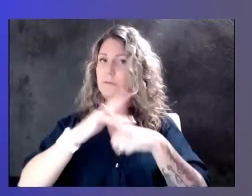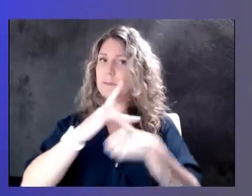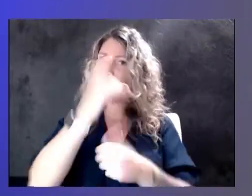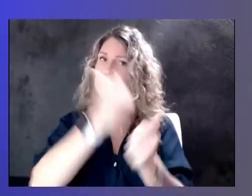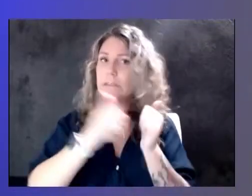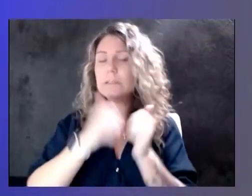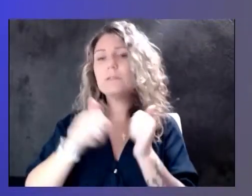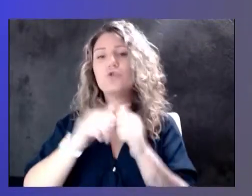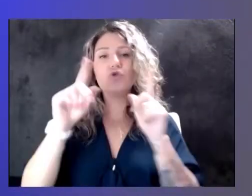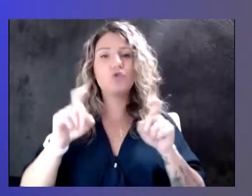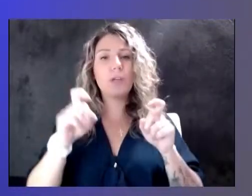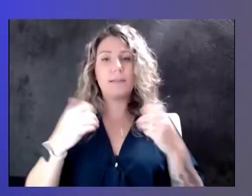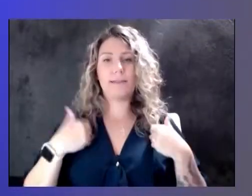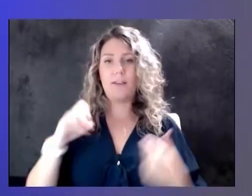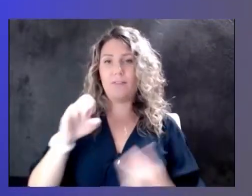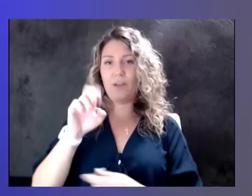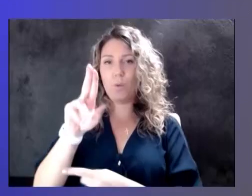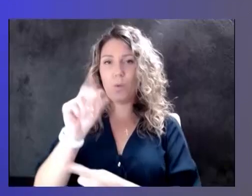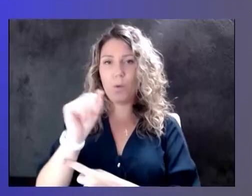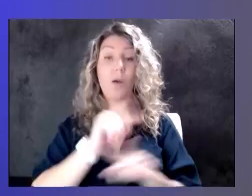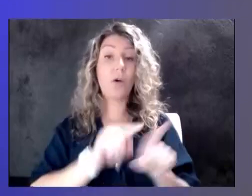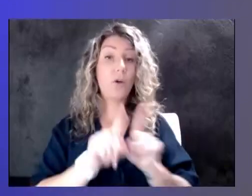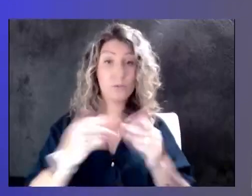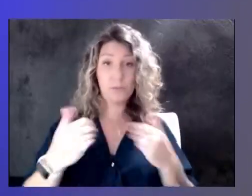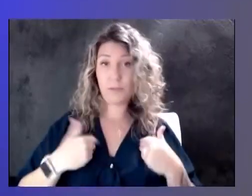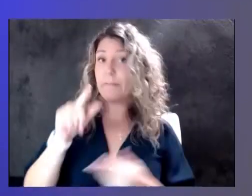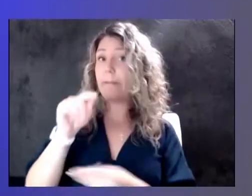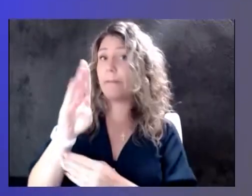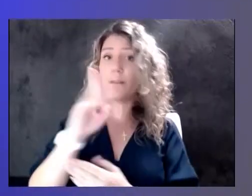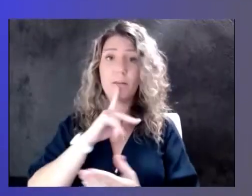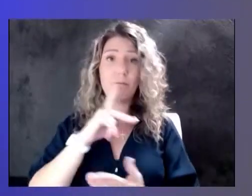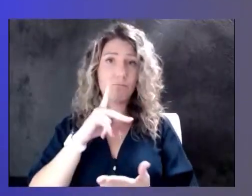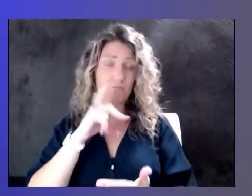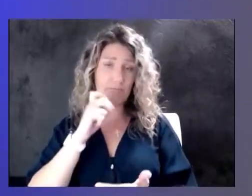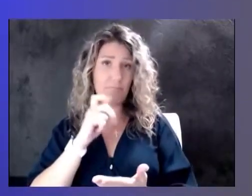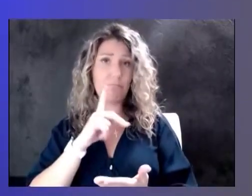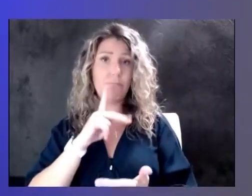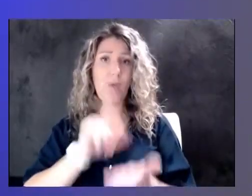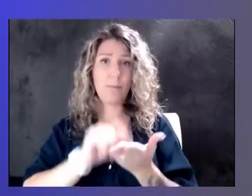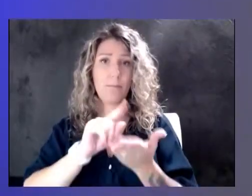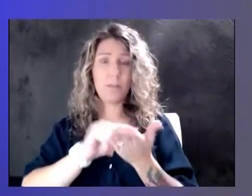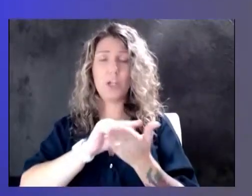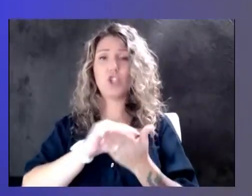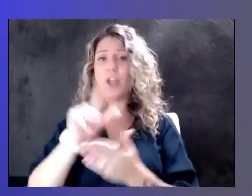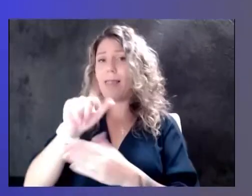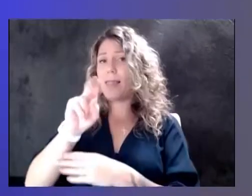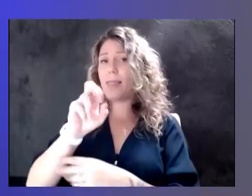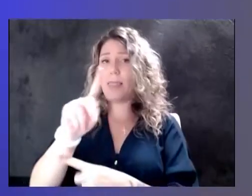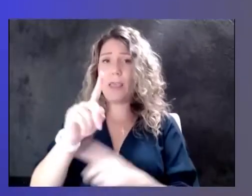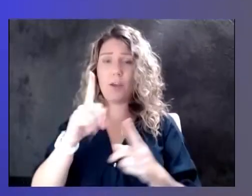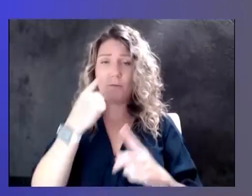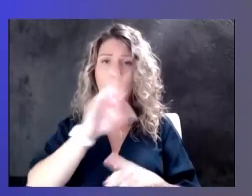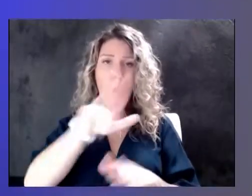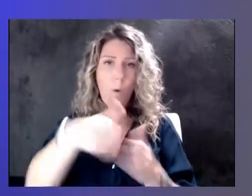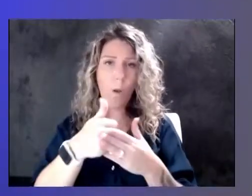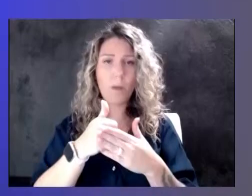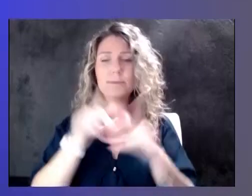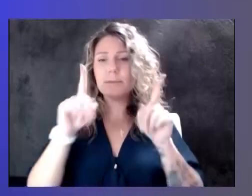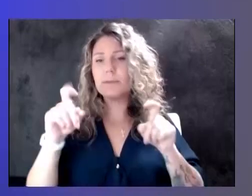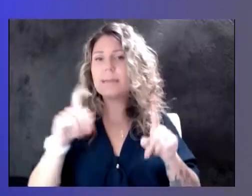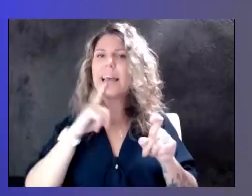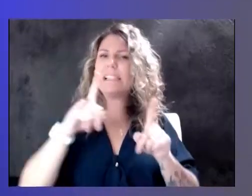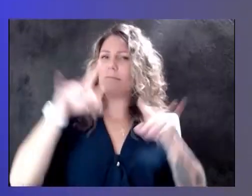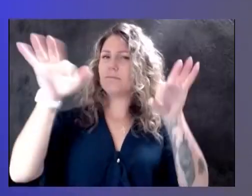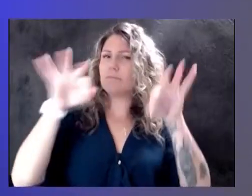actually have these in the laboratory as well. We publish a link to this with all of our laboratory tests. So this gives you kind of a rundown of